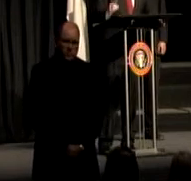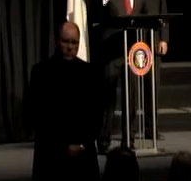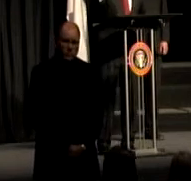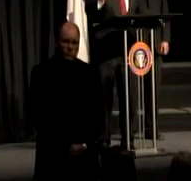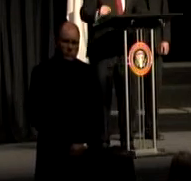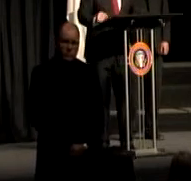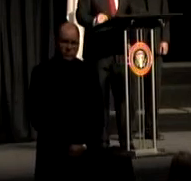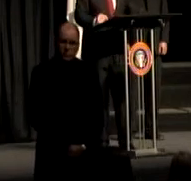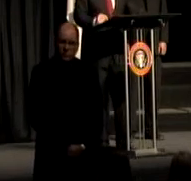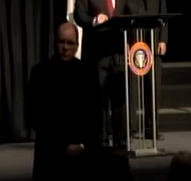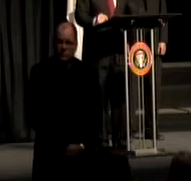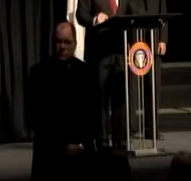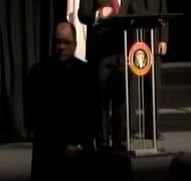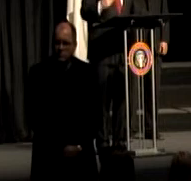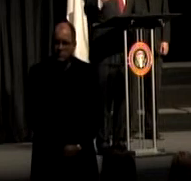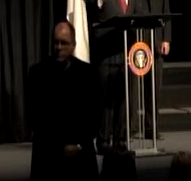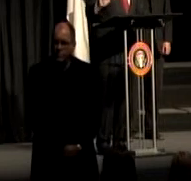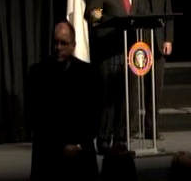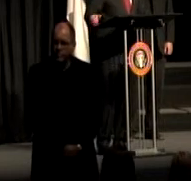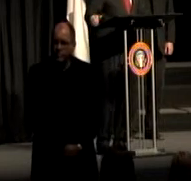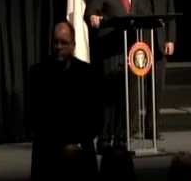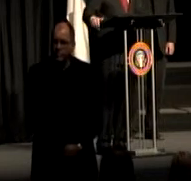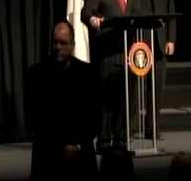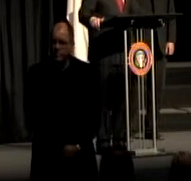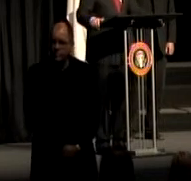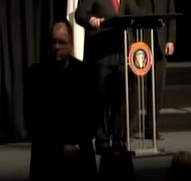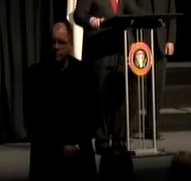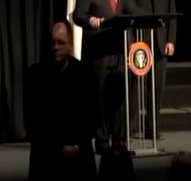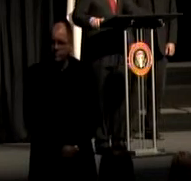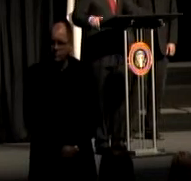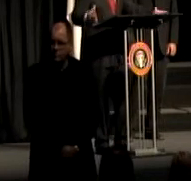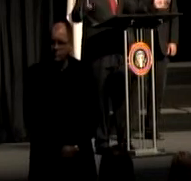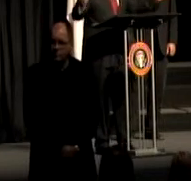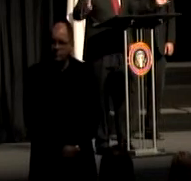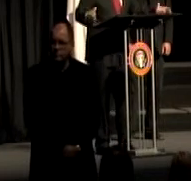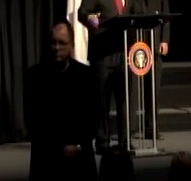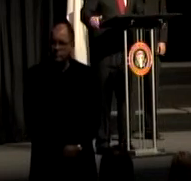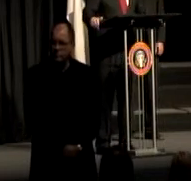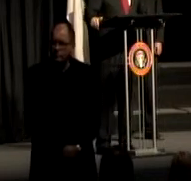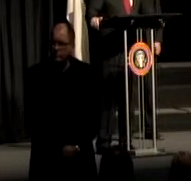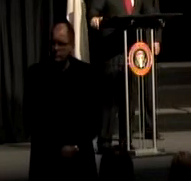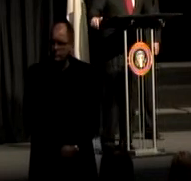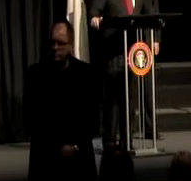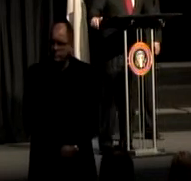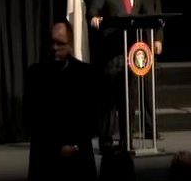in need of your touch and be a witness just share about Jesus